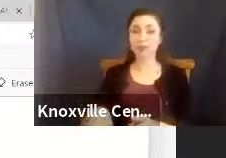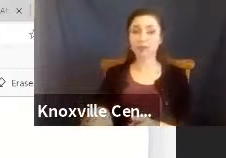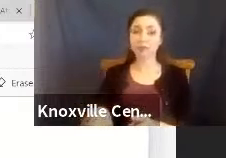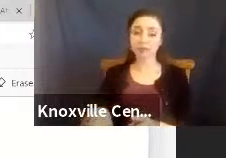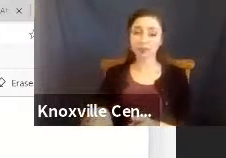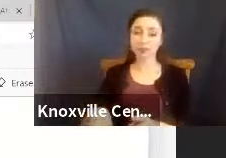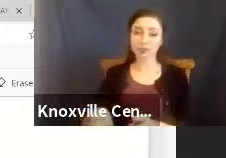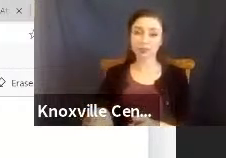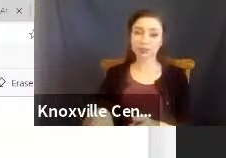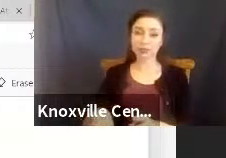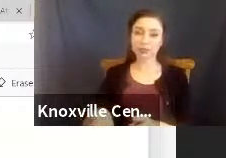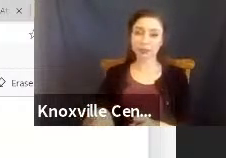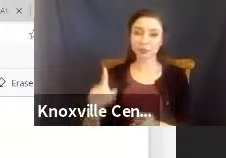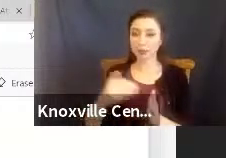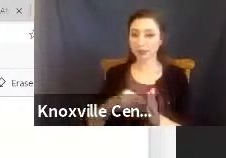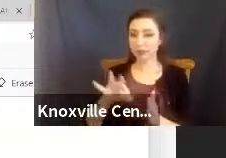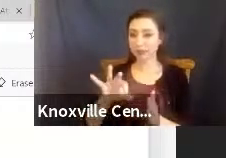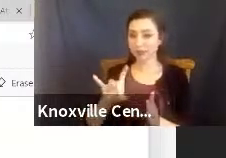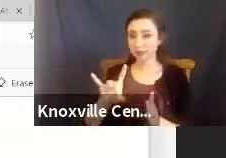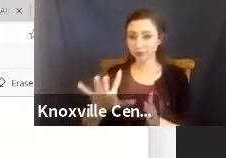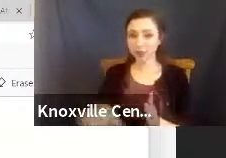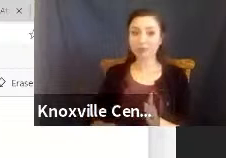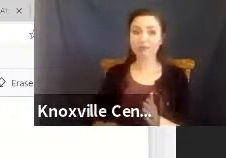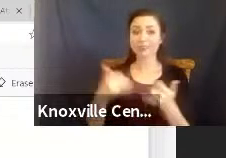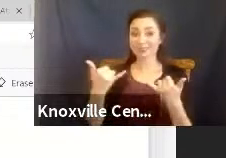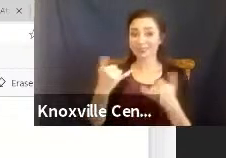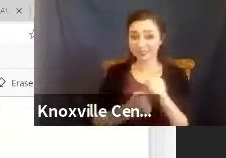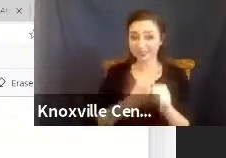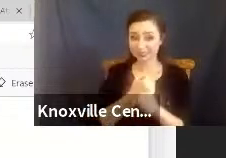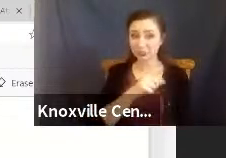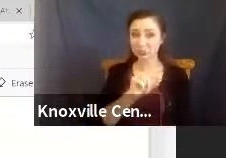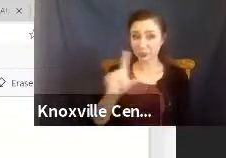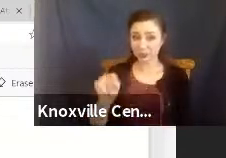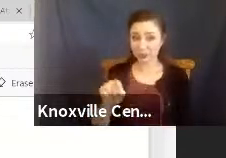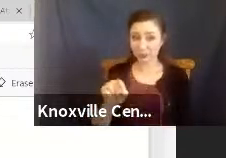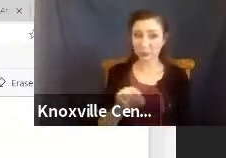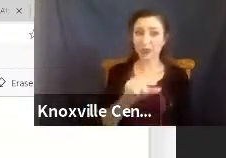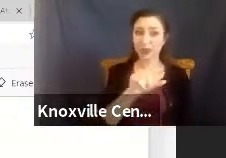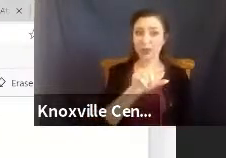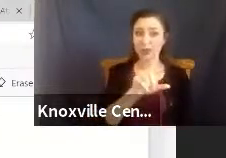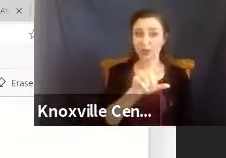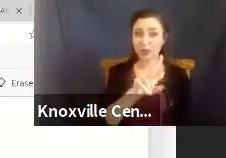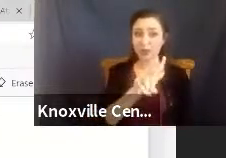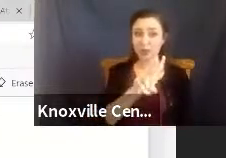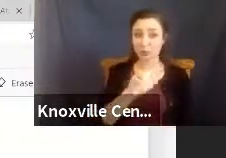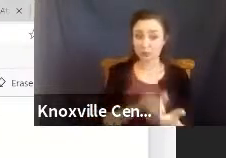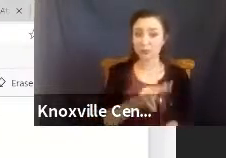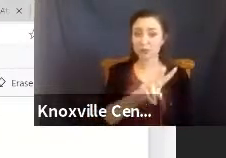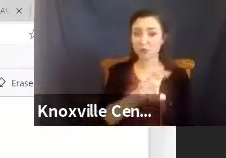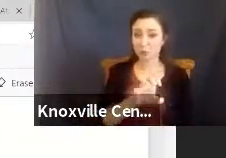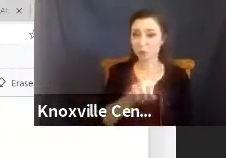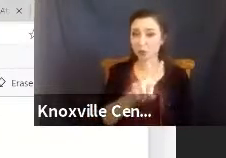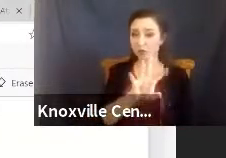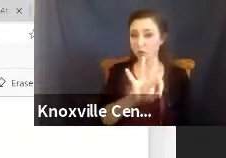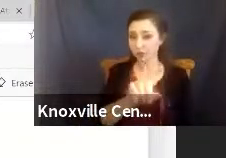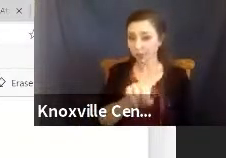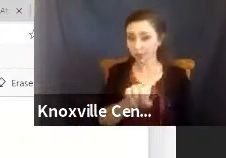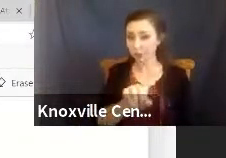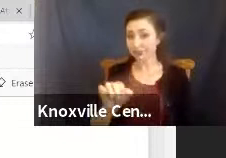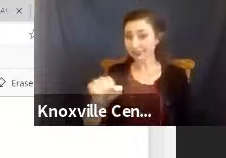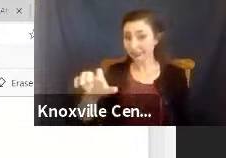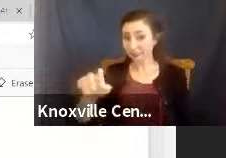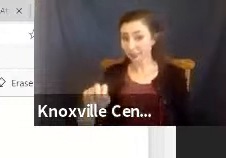in August 2020, 2291, and in September, 1804. And I would like to say that